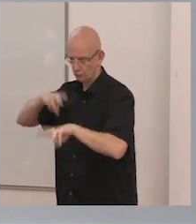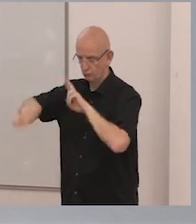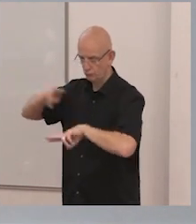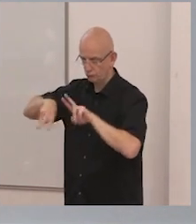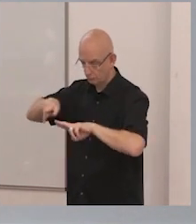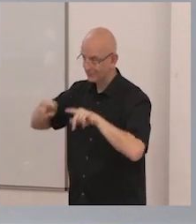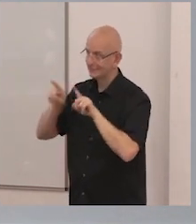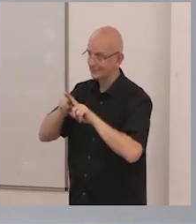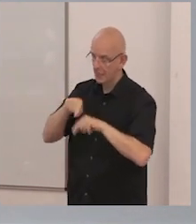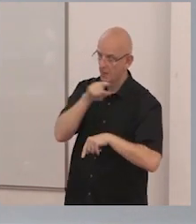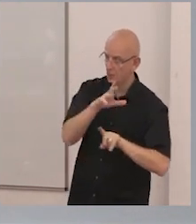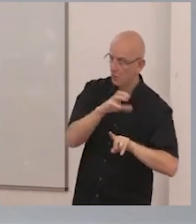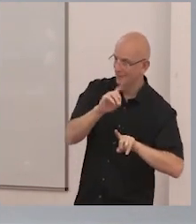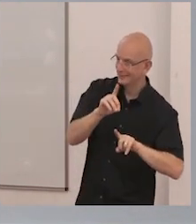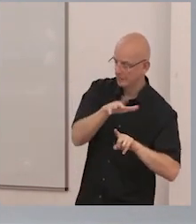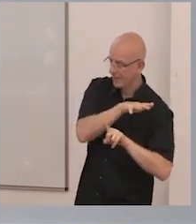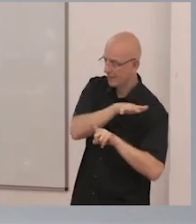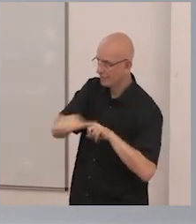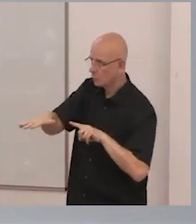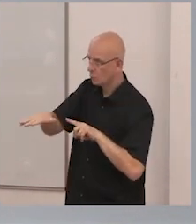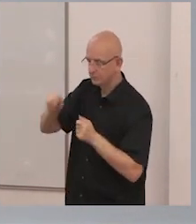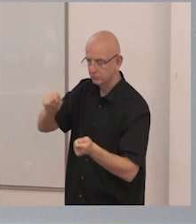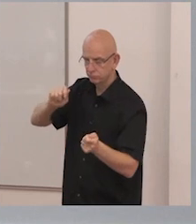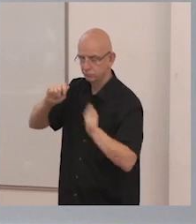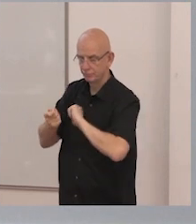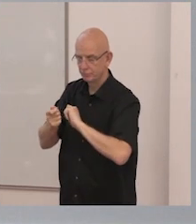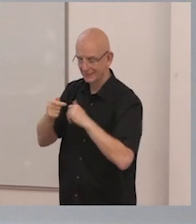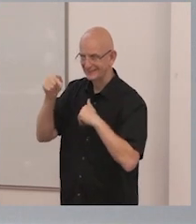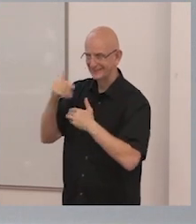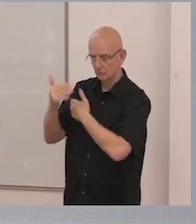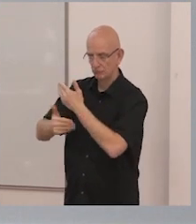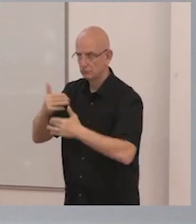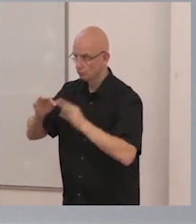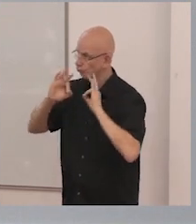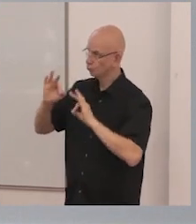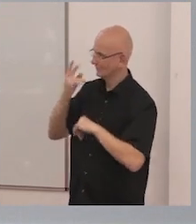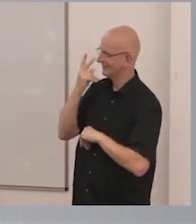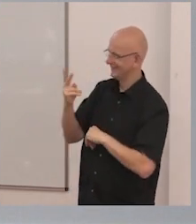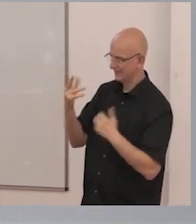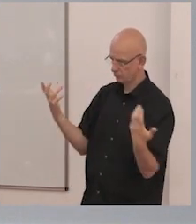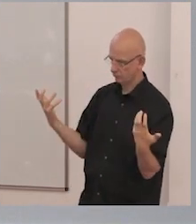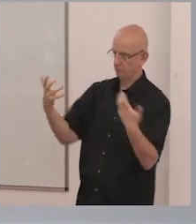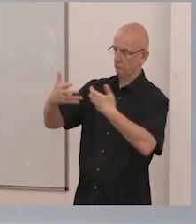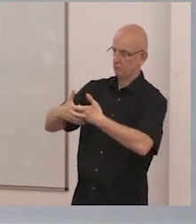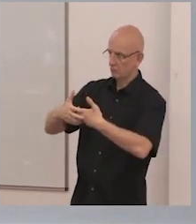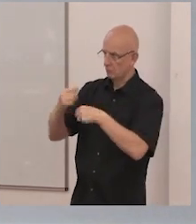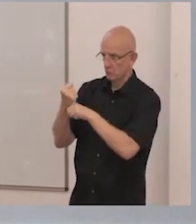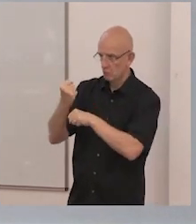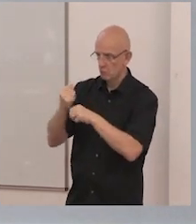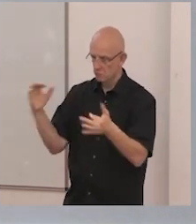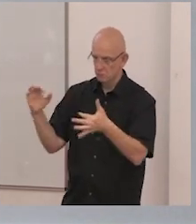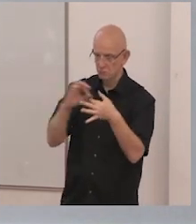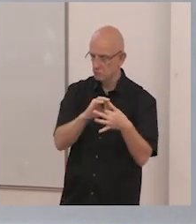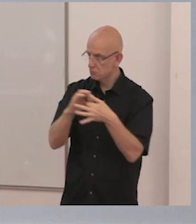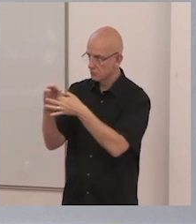working together on areas of tension and areas that need to be addressed. And one of those tense